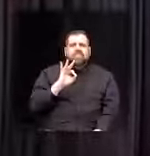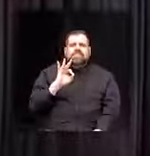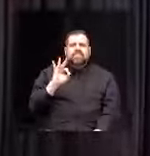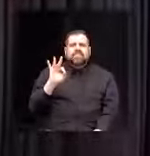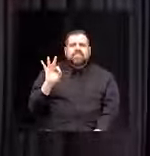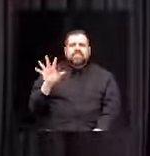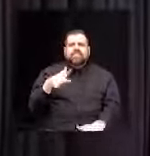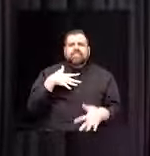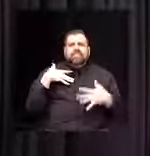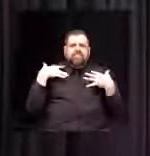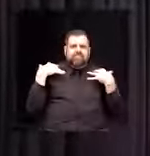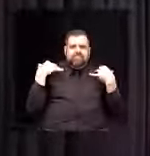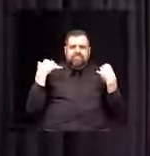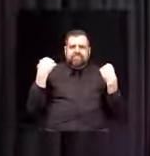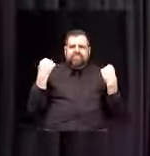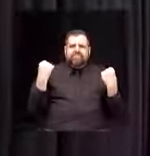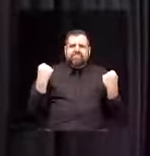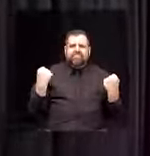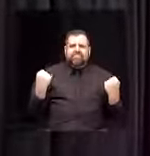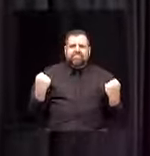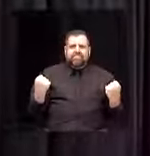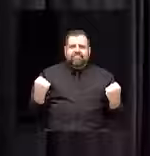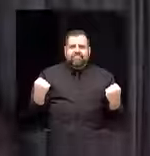of the brave?